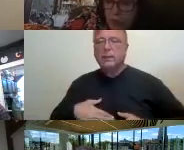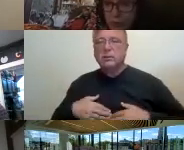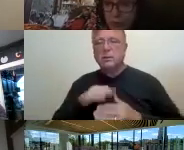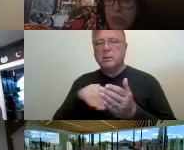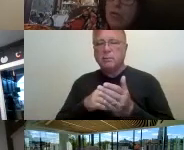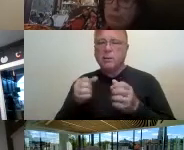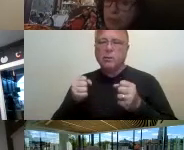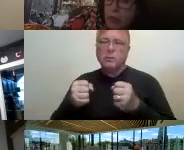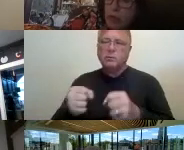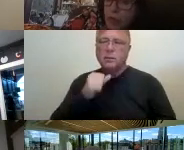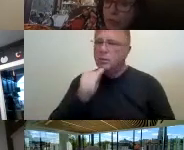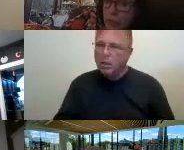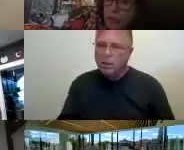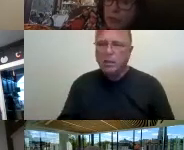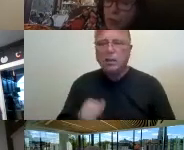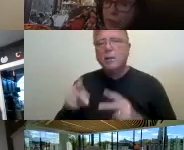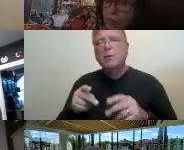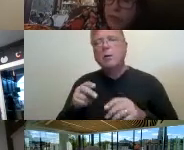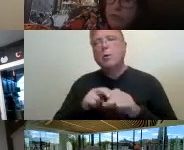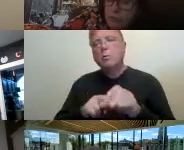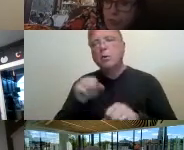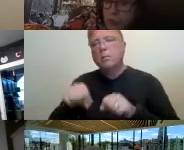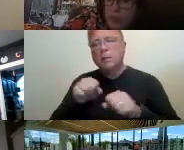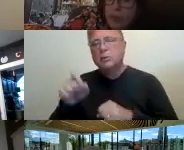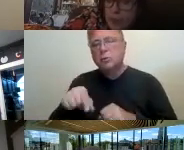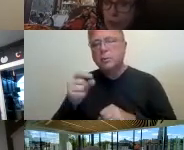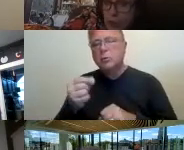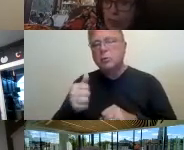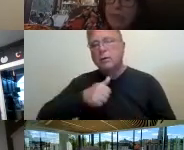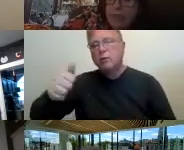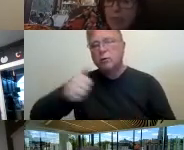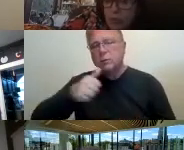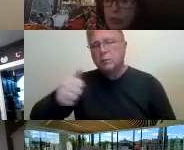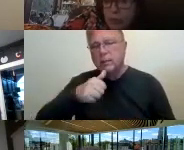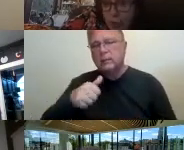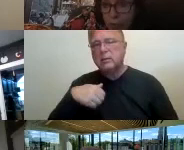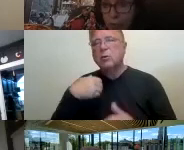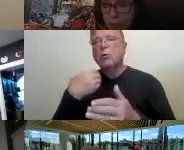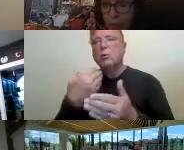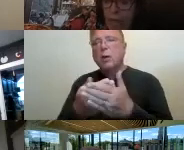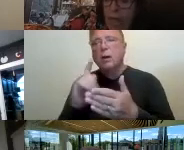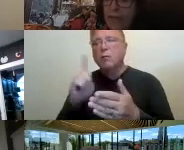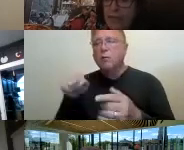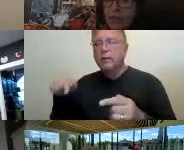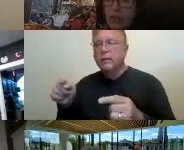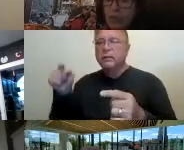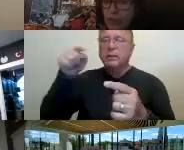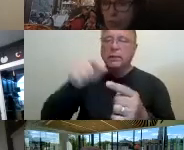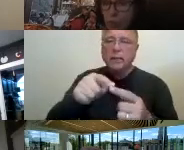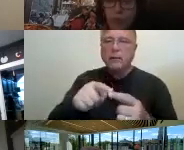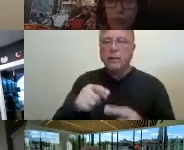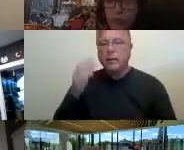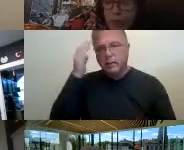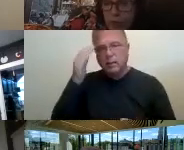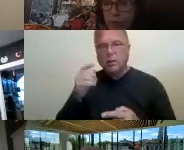of the streets. People who ride bikes should be riding bikes for transportation to get where they're going. And, if they